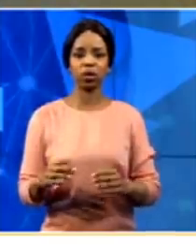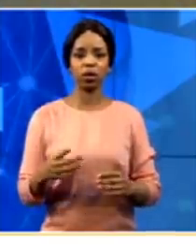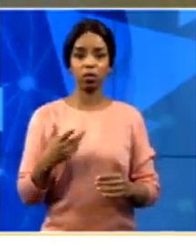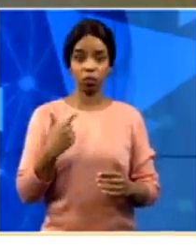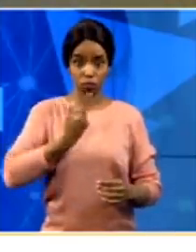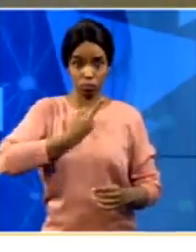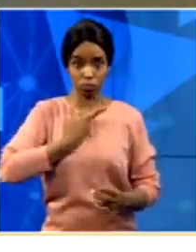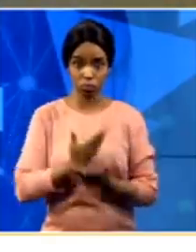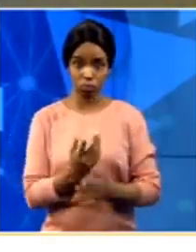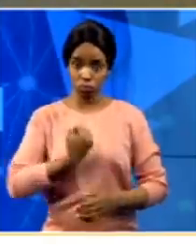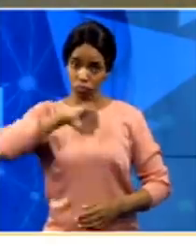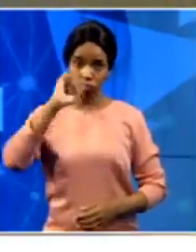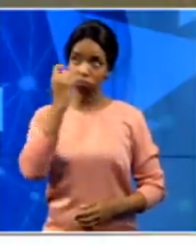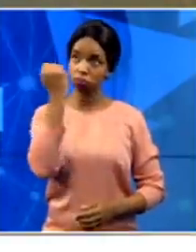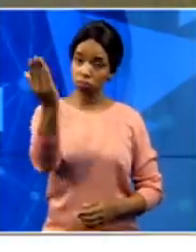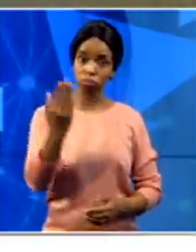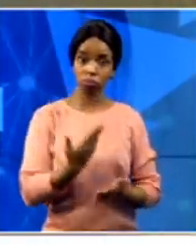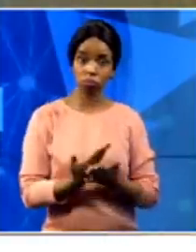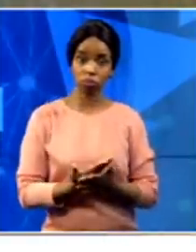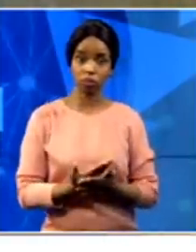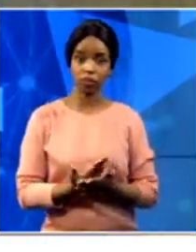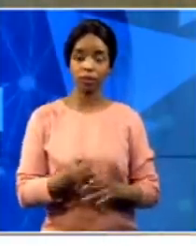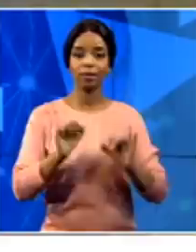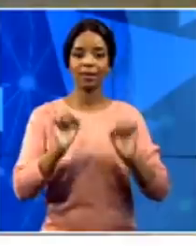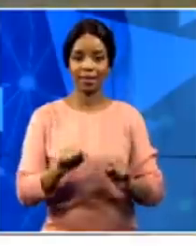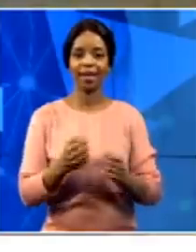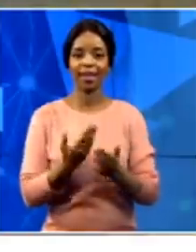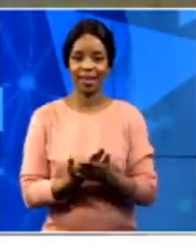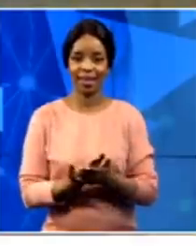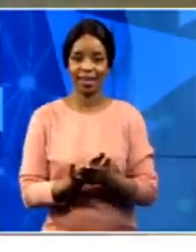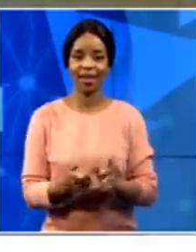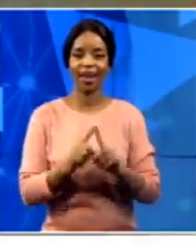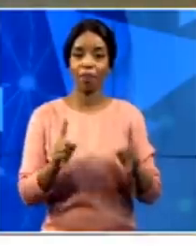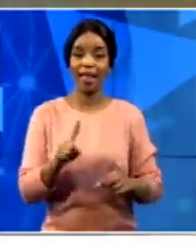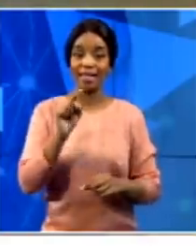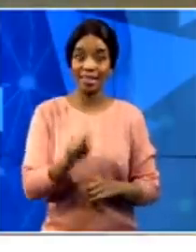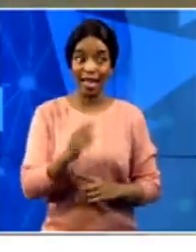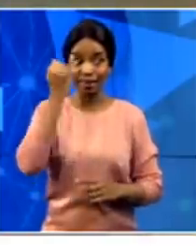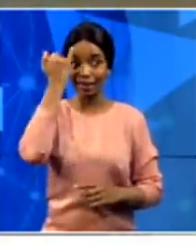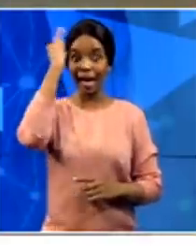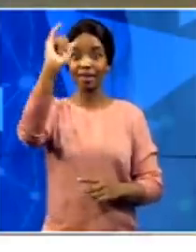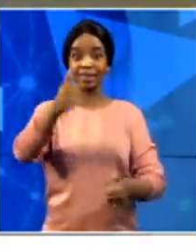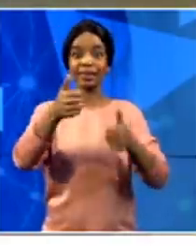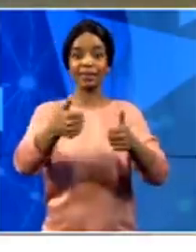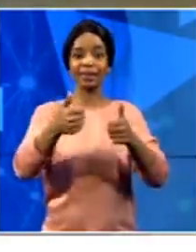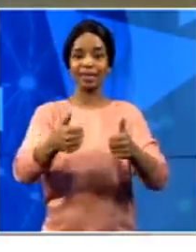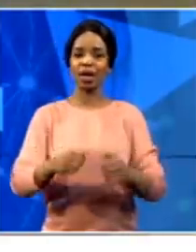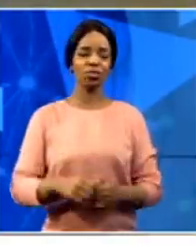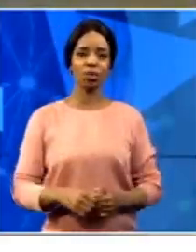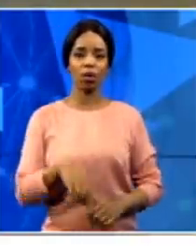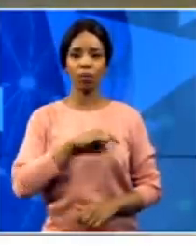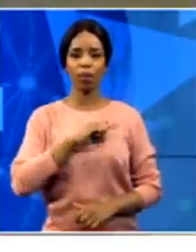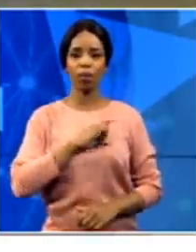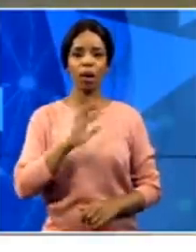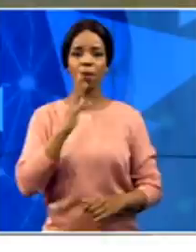The individuals can still apply on their own. Okay. But we are not recommending that route because it would flood us and there will be too much work for us to be